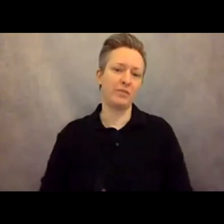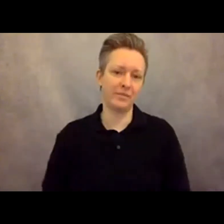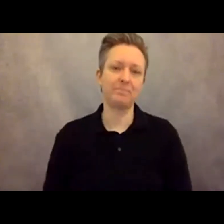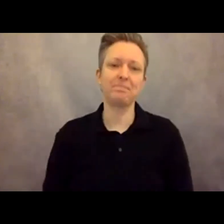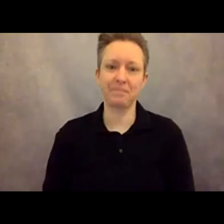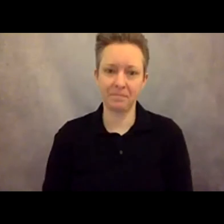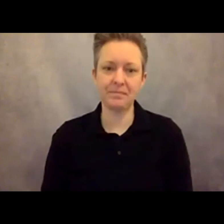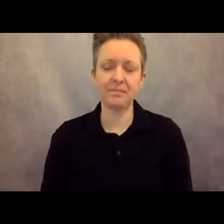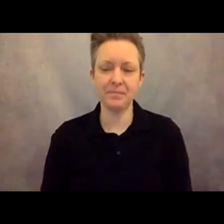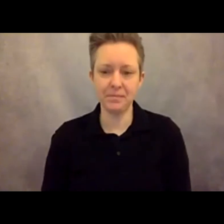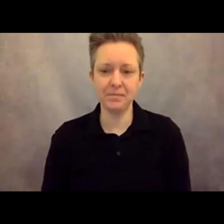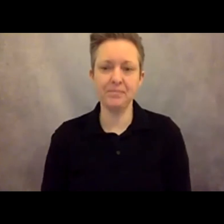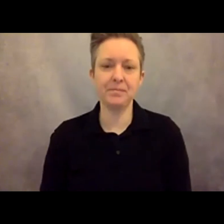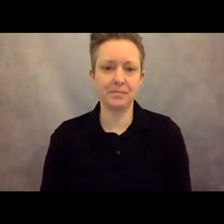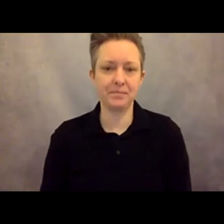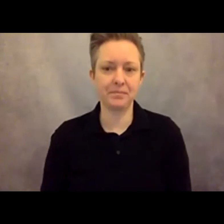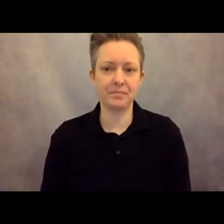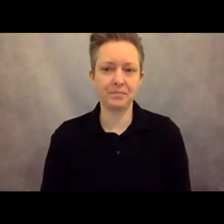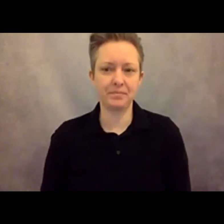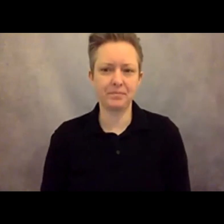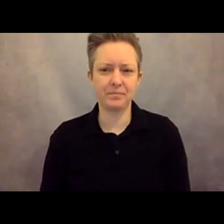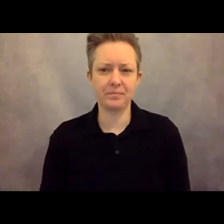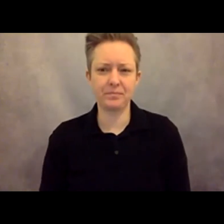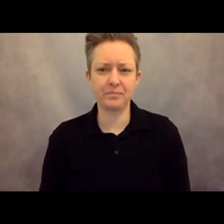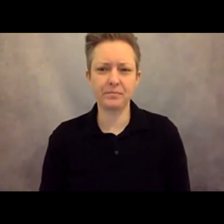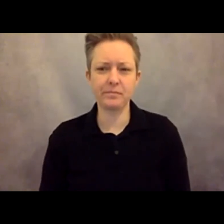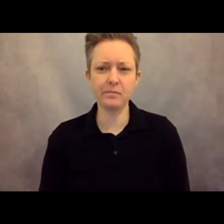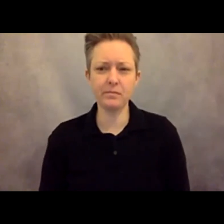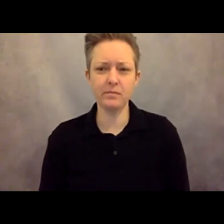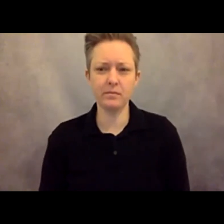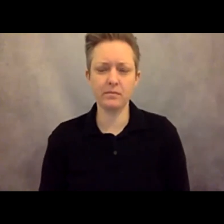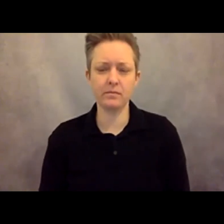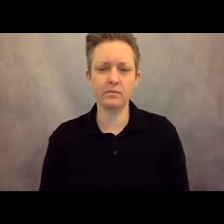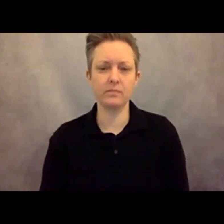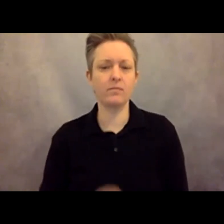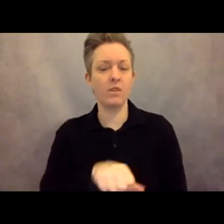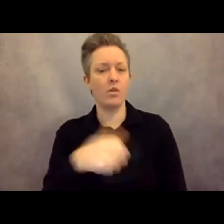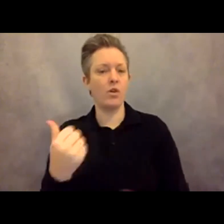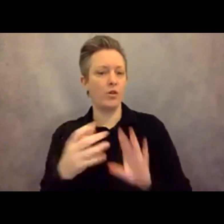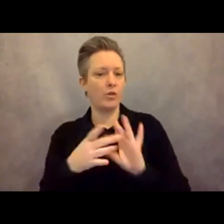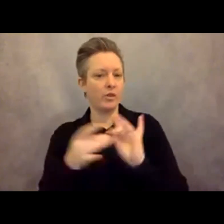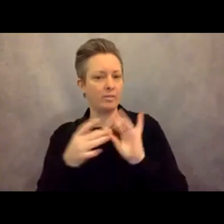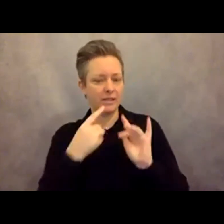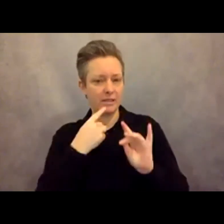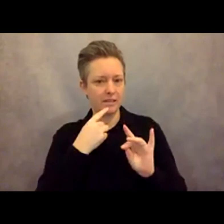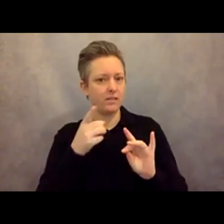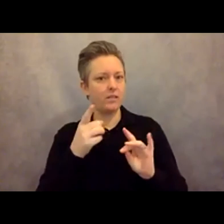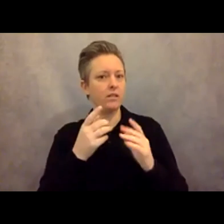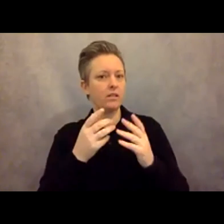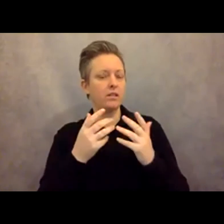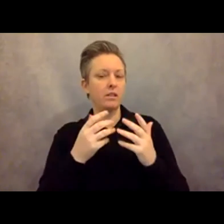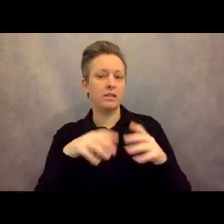And yeah, another comment, it takes strength to be able to do the right thing versus a popular thing.